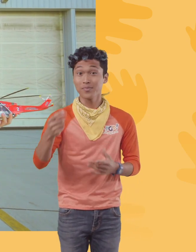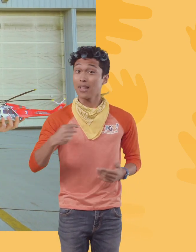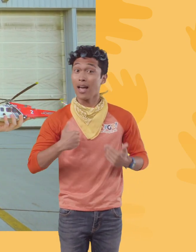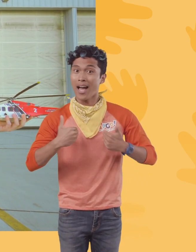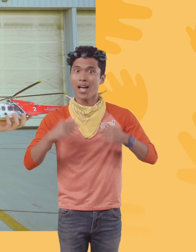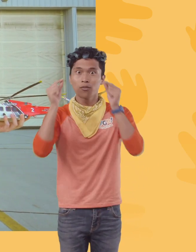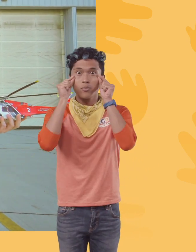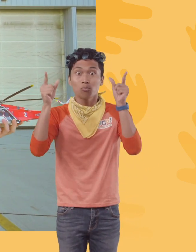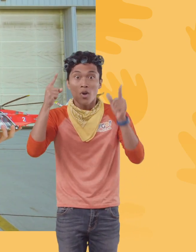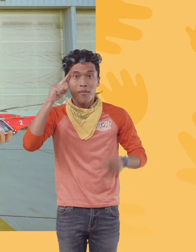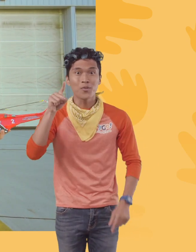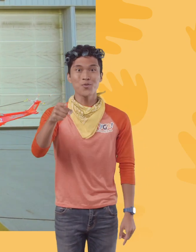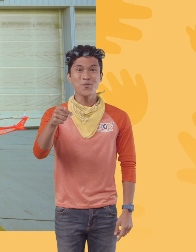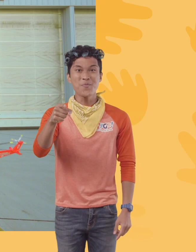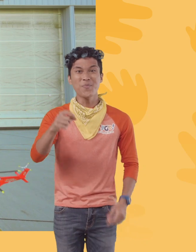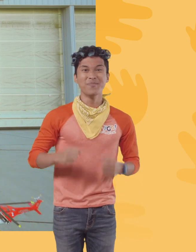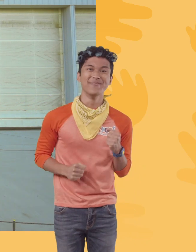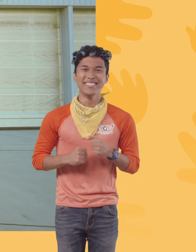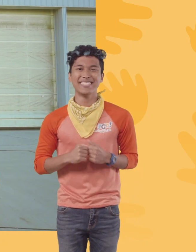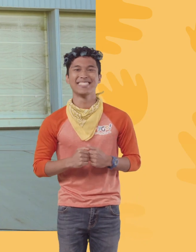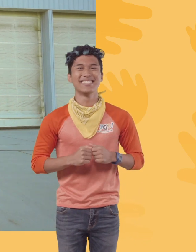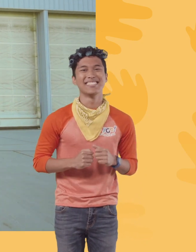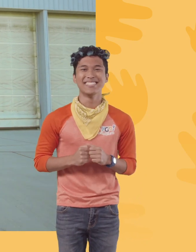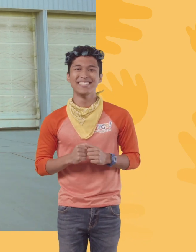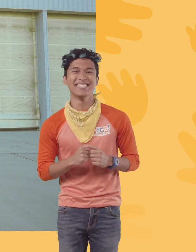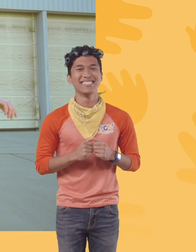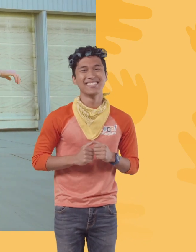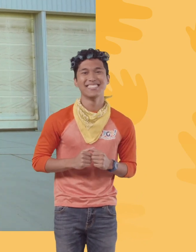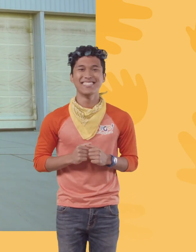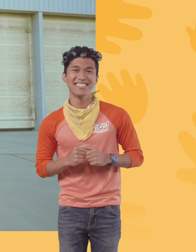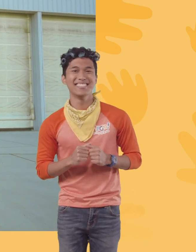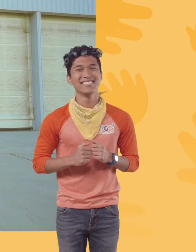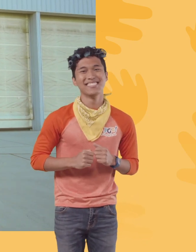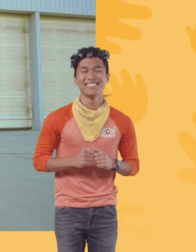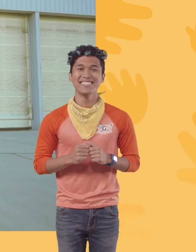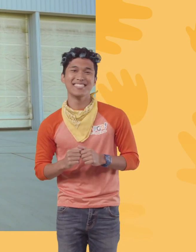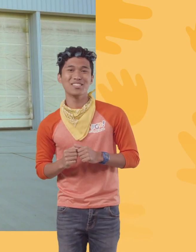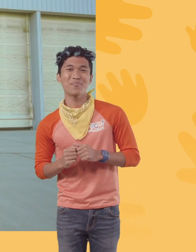I have a surprise for you.